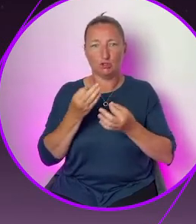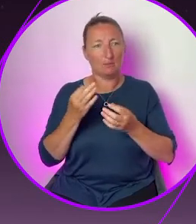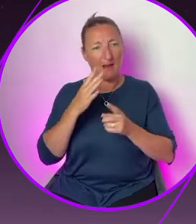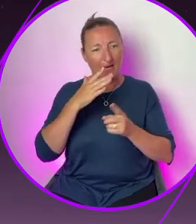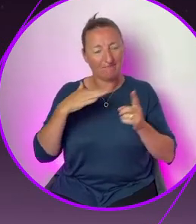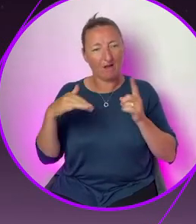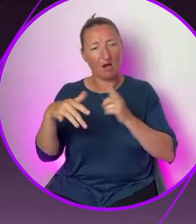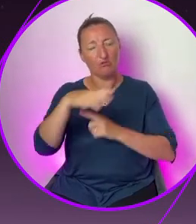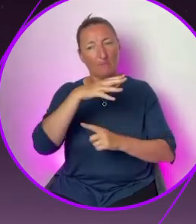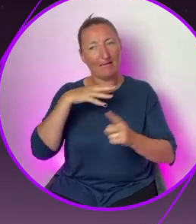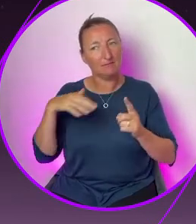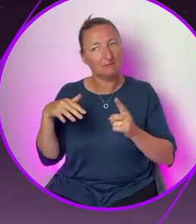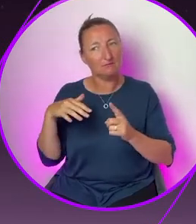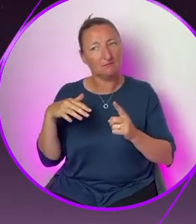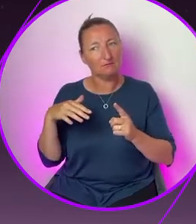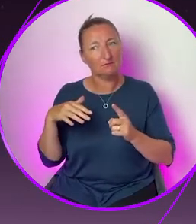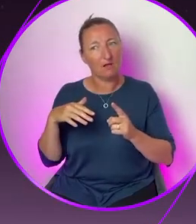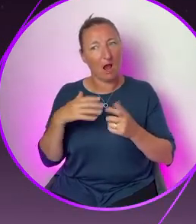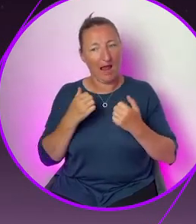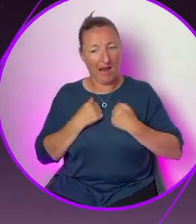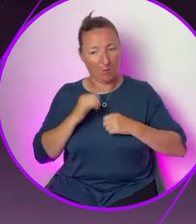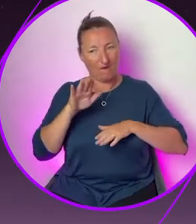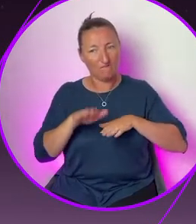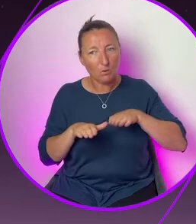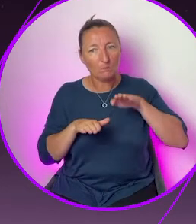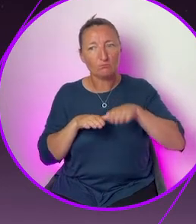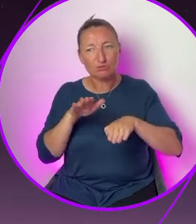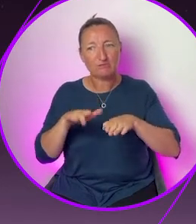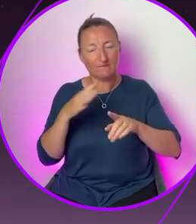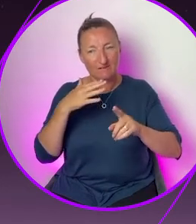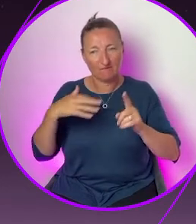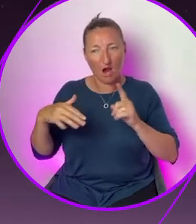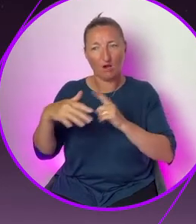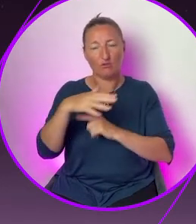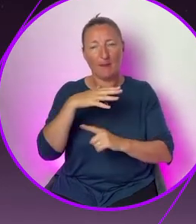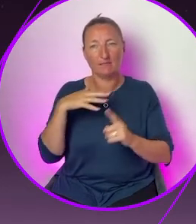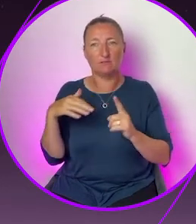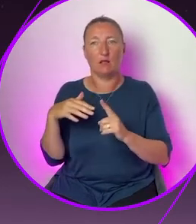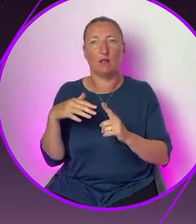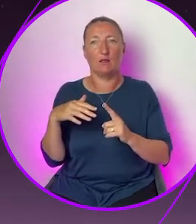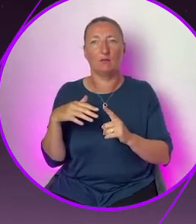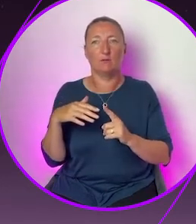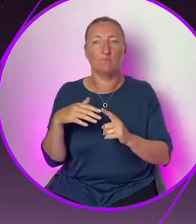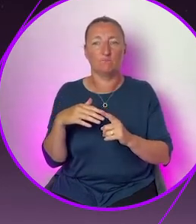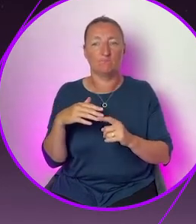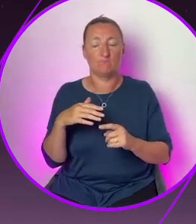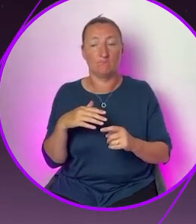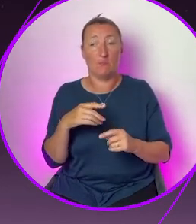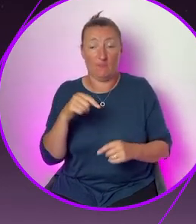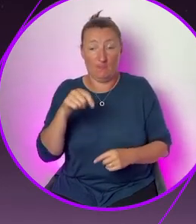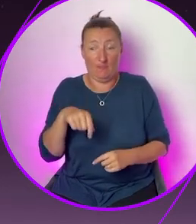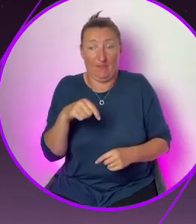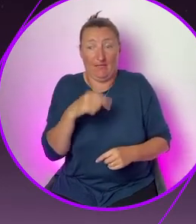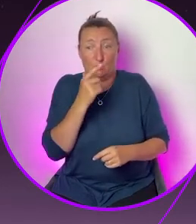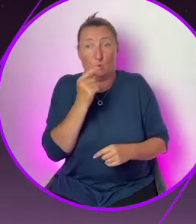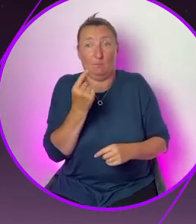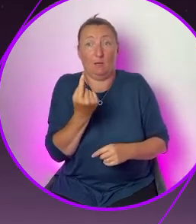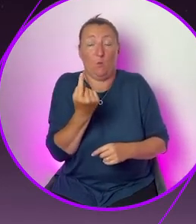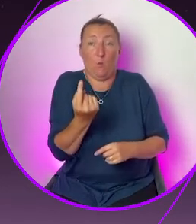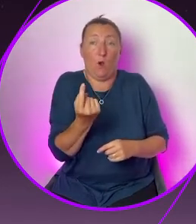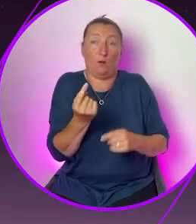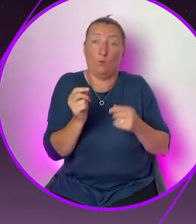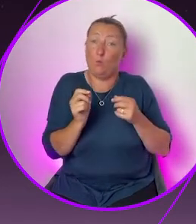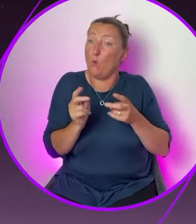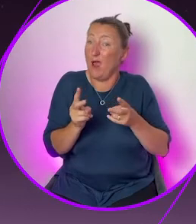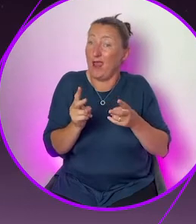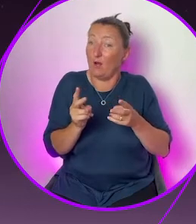So there isn't, once again, talking about systems of measurement, this could be one of the vectors